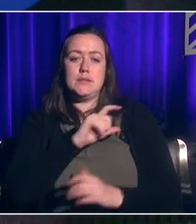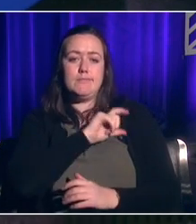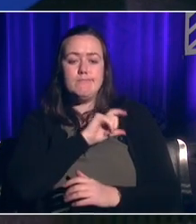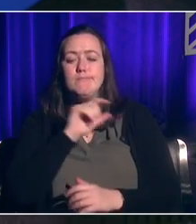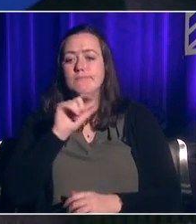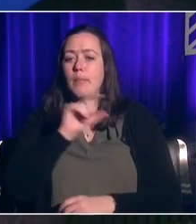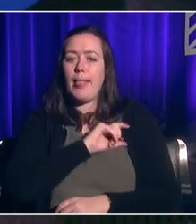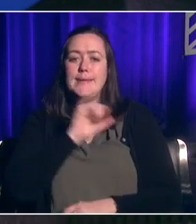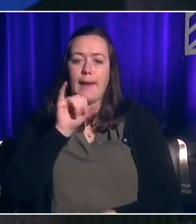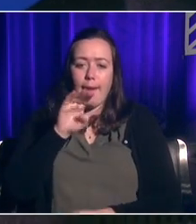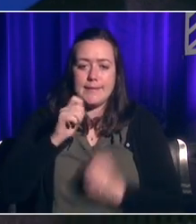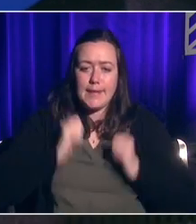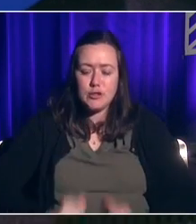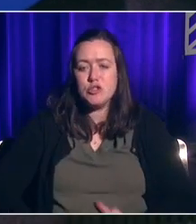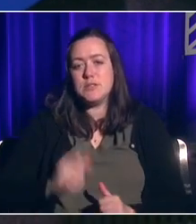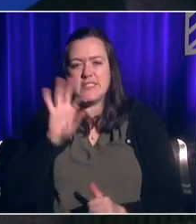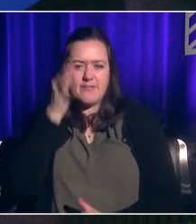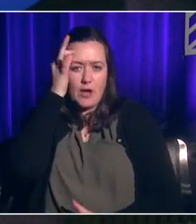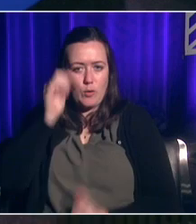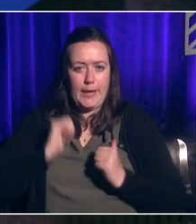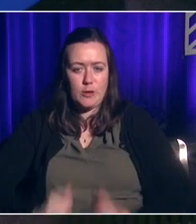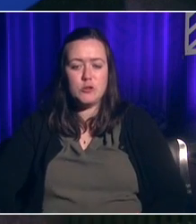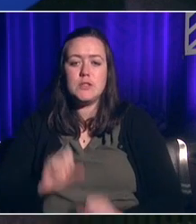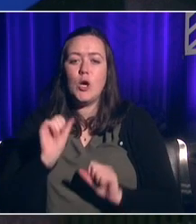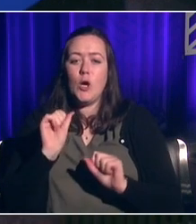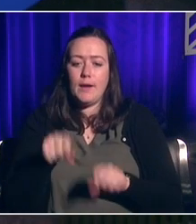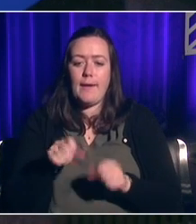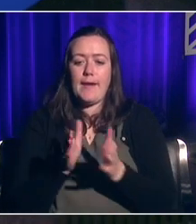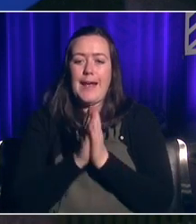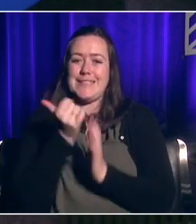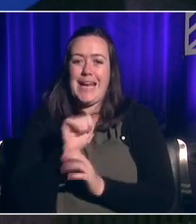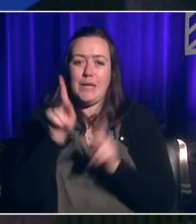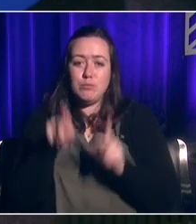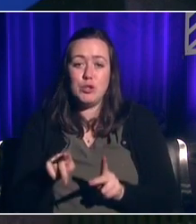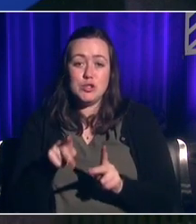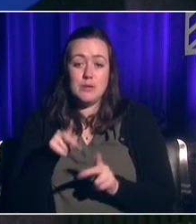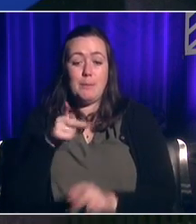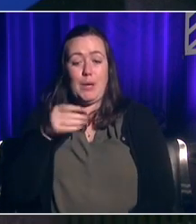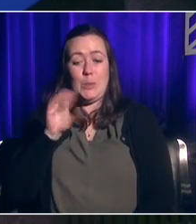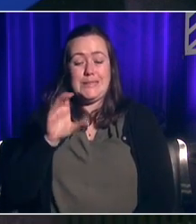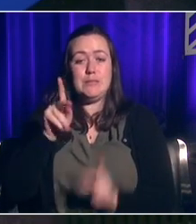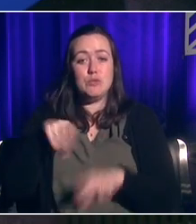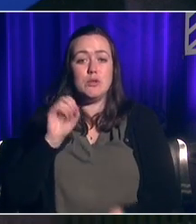children, minors, if they are American.